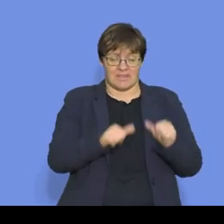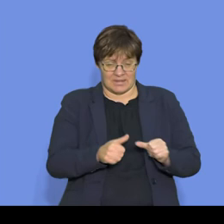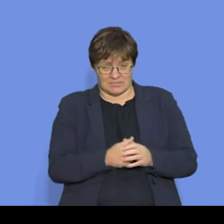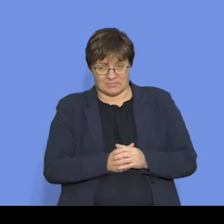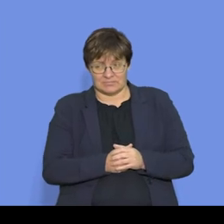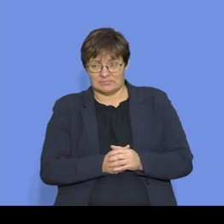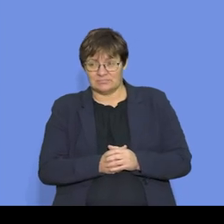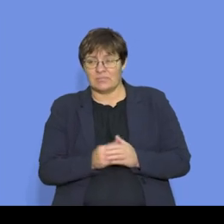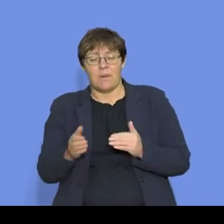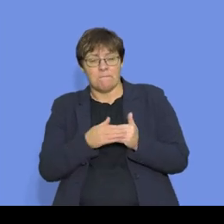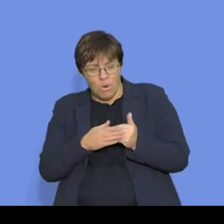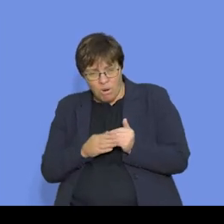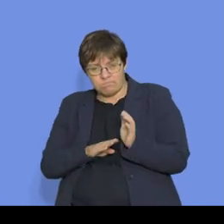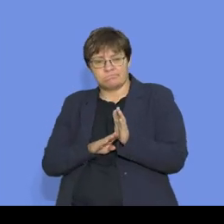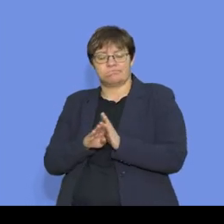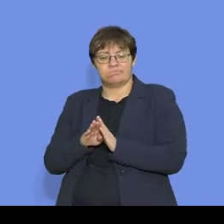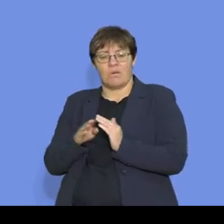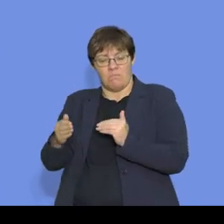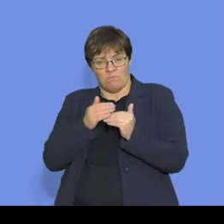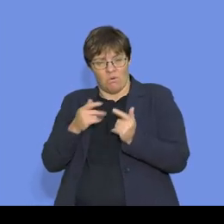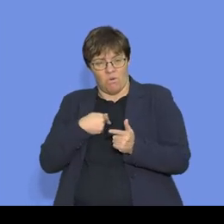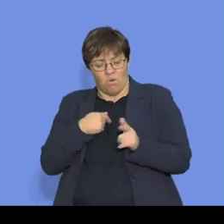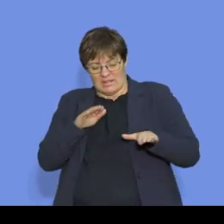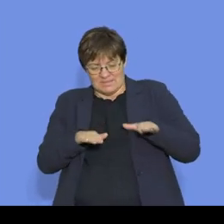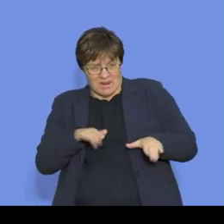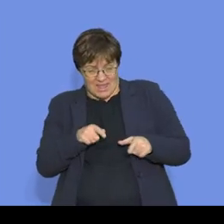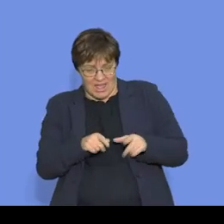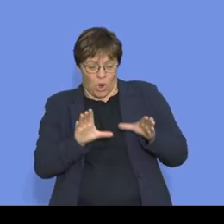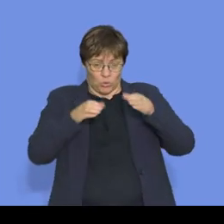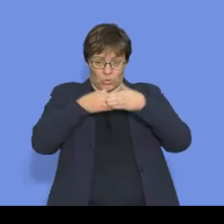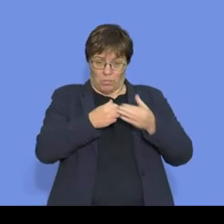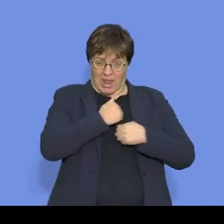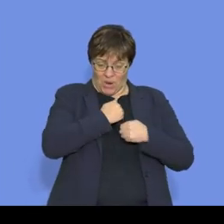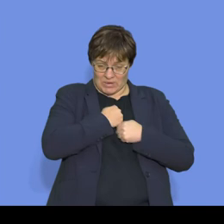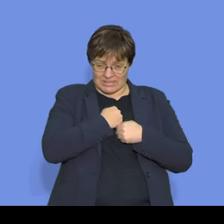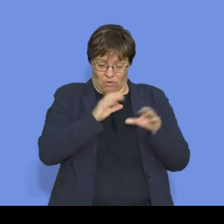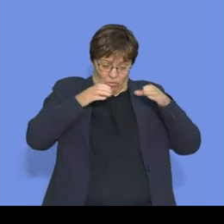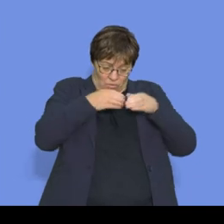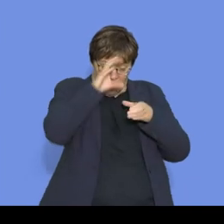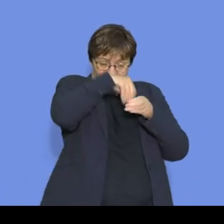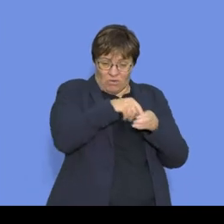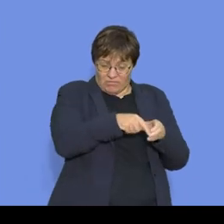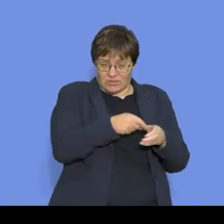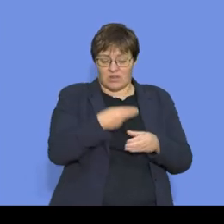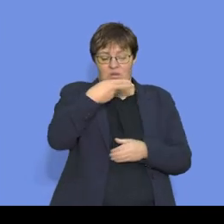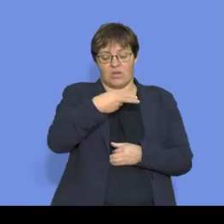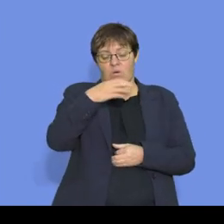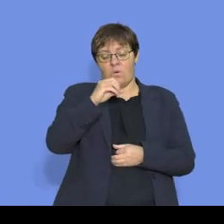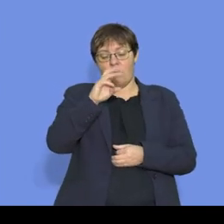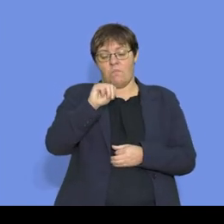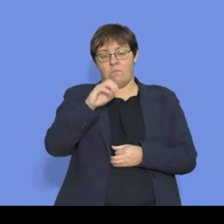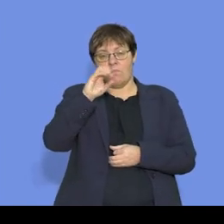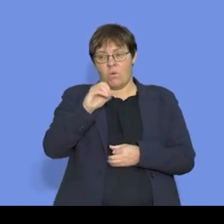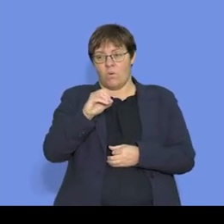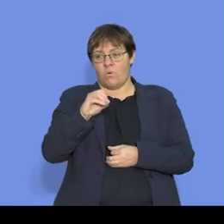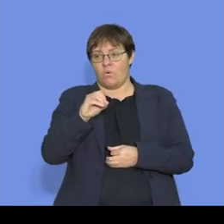Then, more advanced humans close to us belonging to the same group that we belong to are